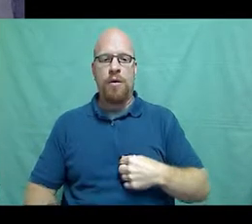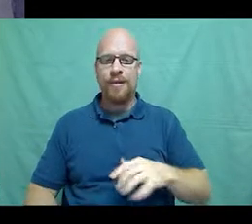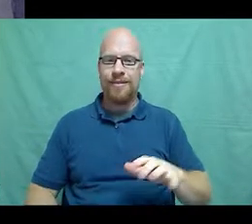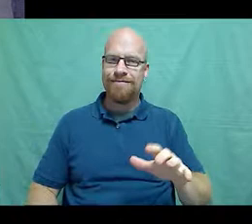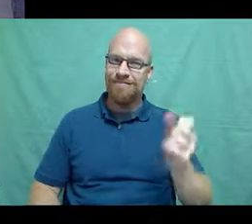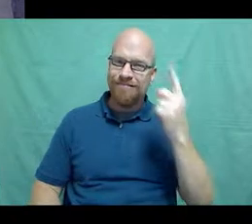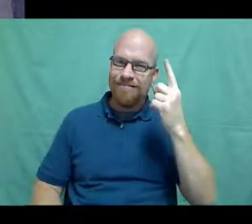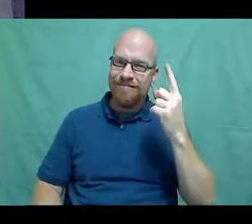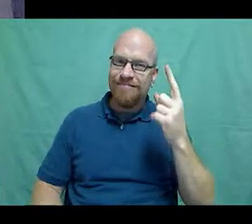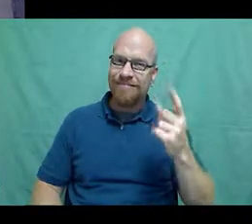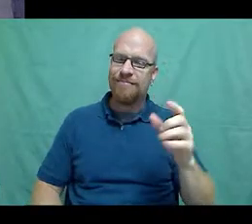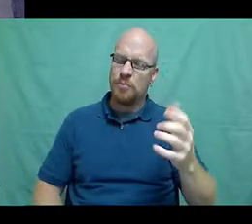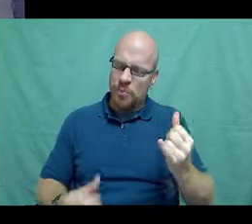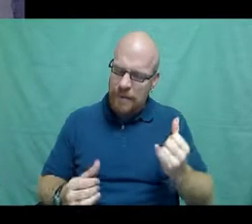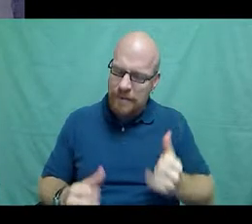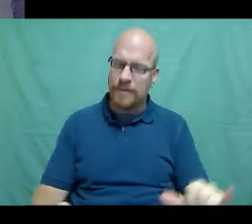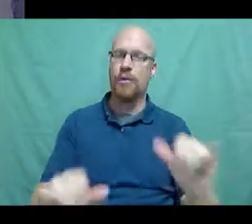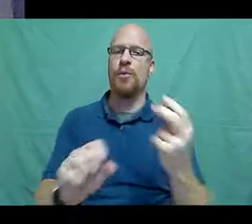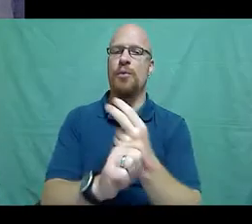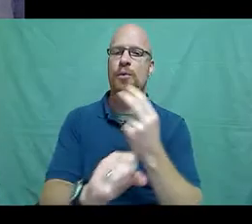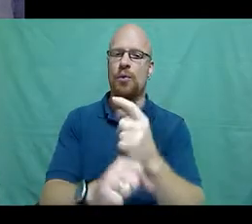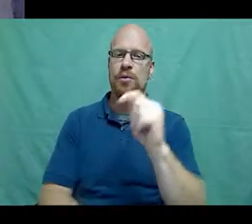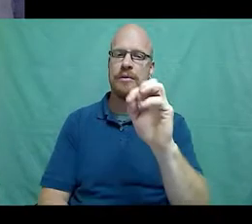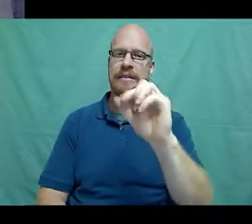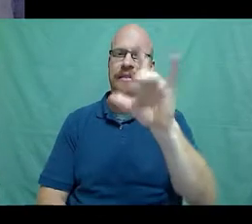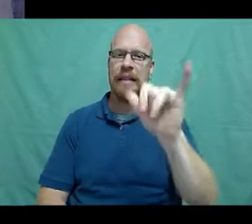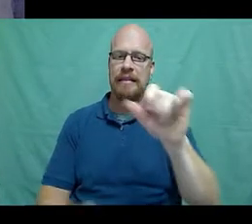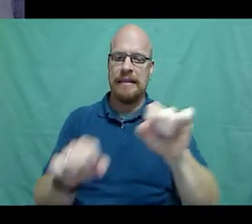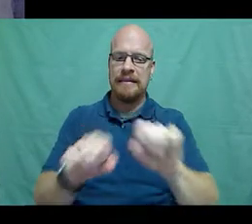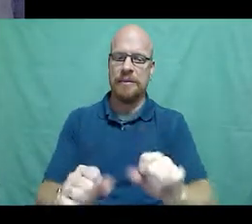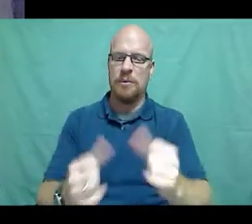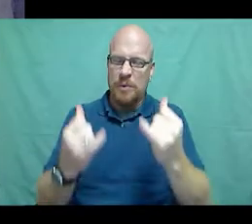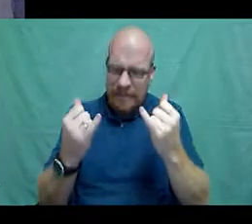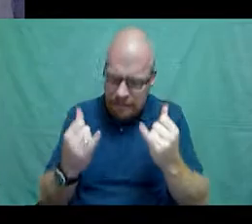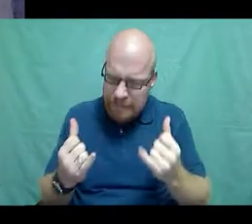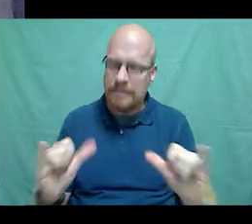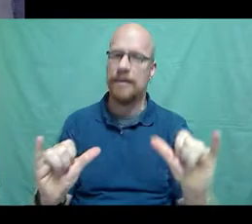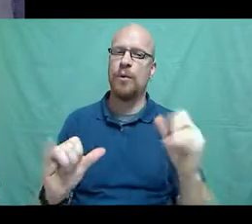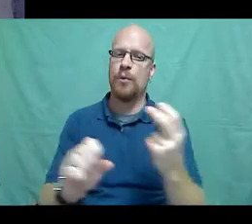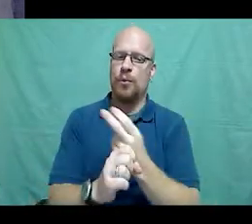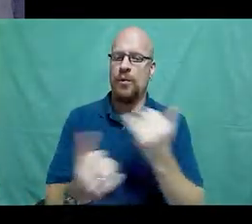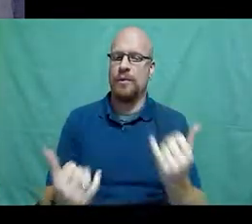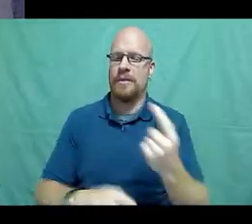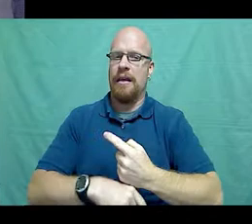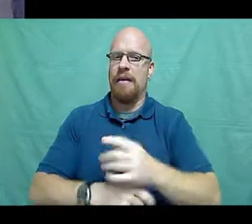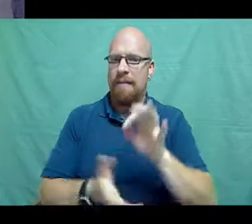I have 6, I get more candy. So we still use tally systems today.